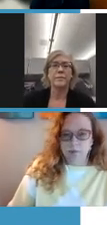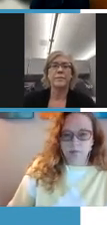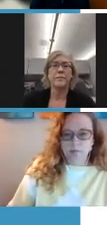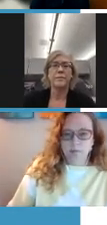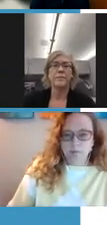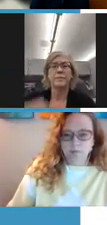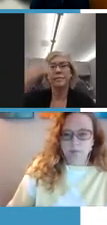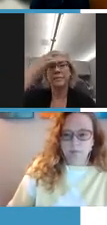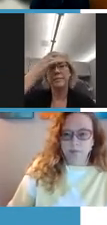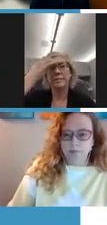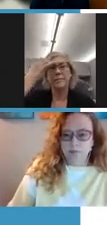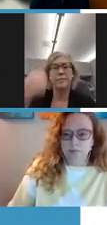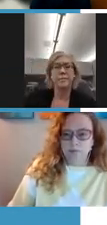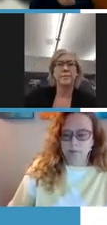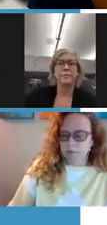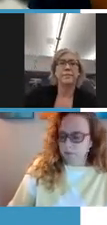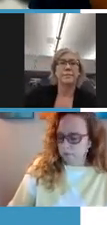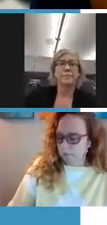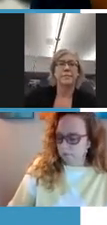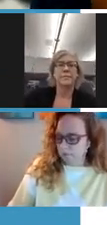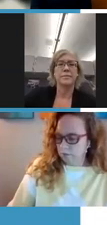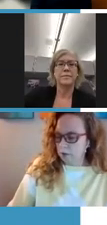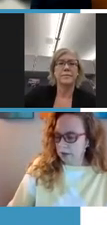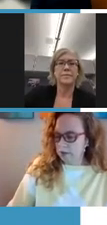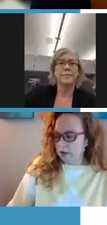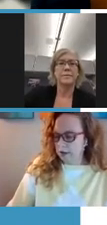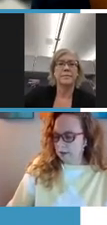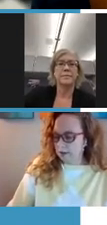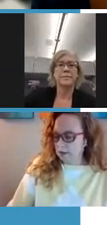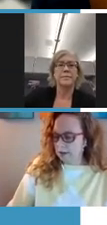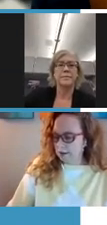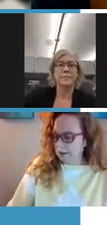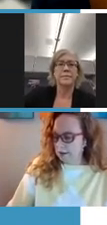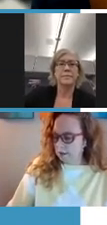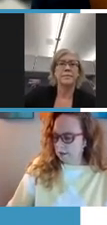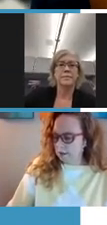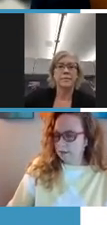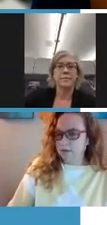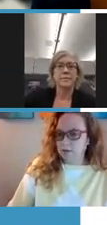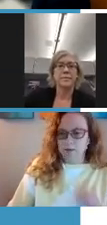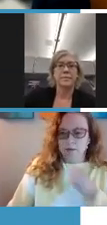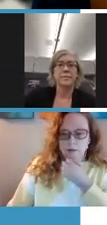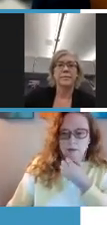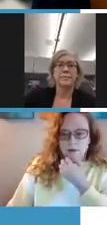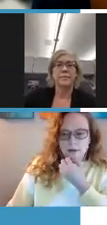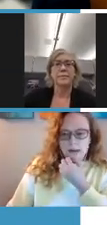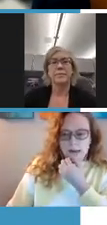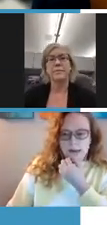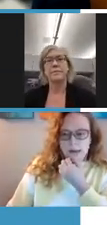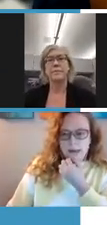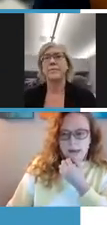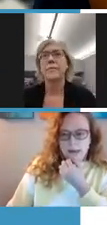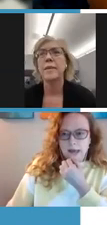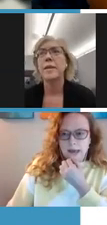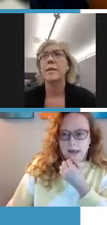those as well. So just wanted to mention that. Terry, no, that's you great. Link in the chat box? Thank you. Yes.